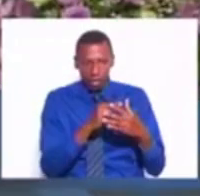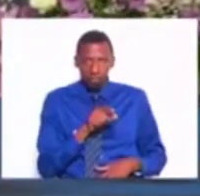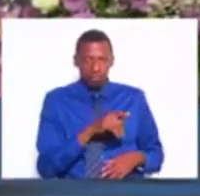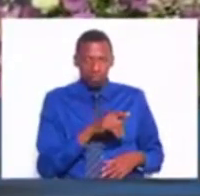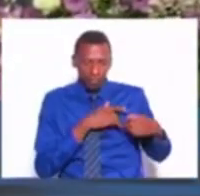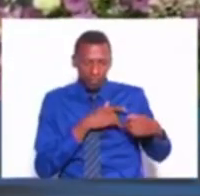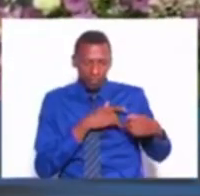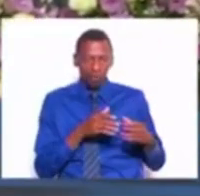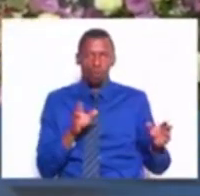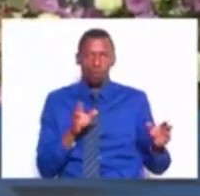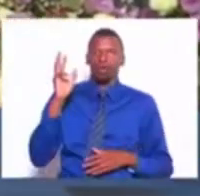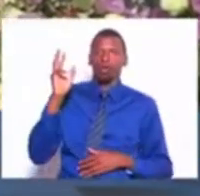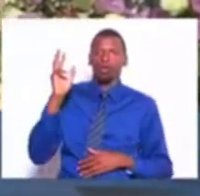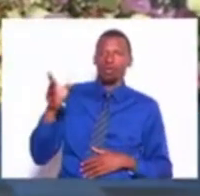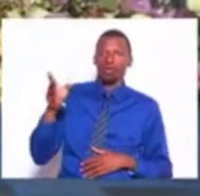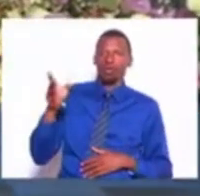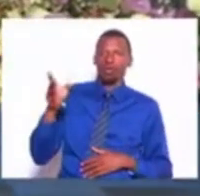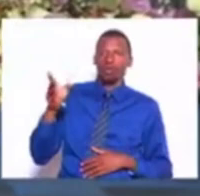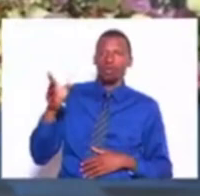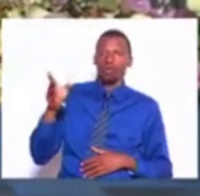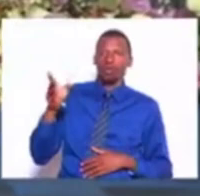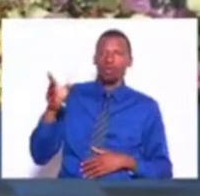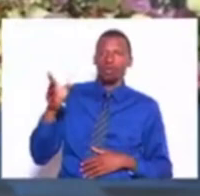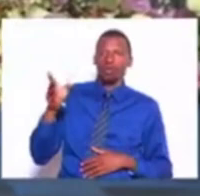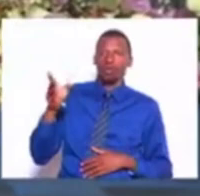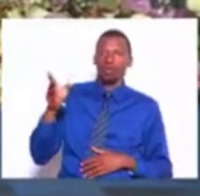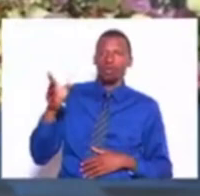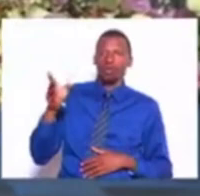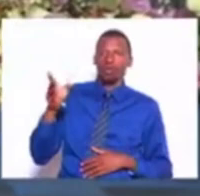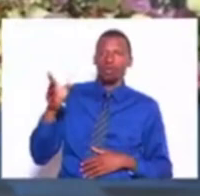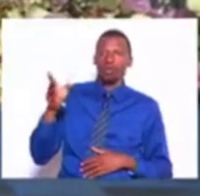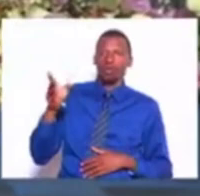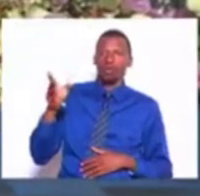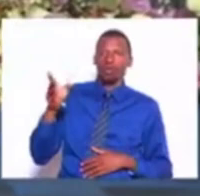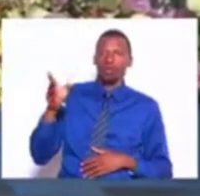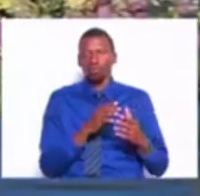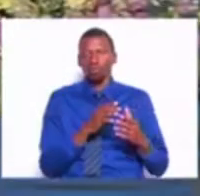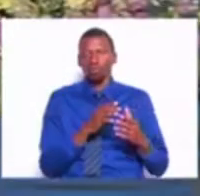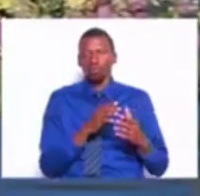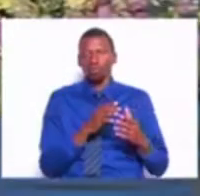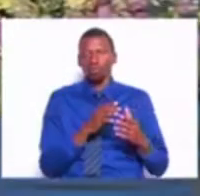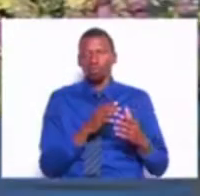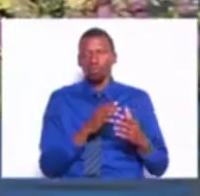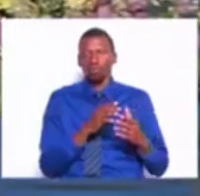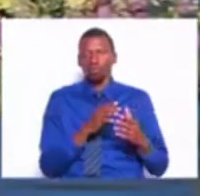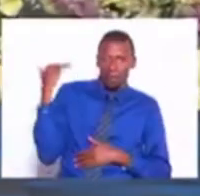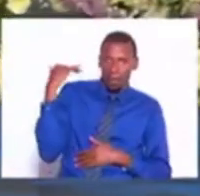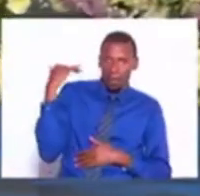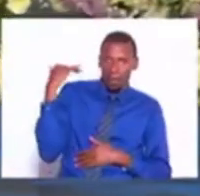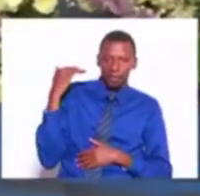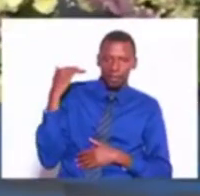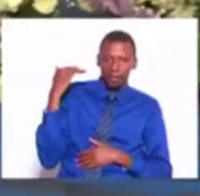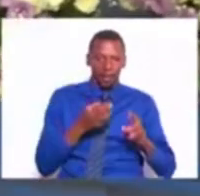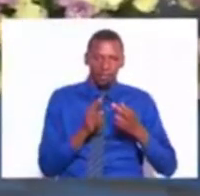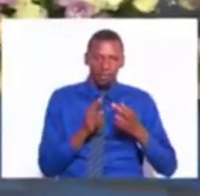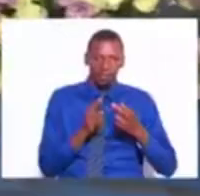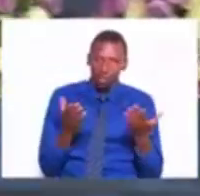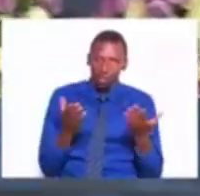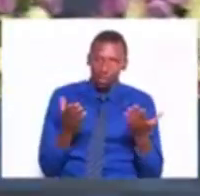So you have to know the family background of your partner. Past relationship matters.